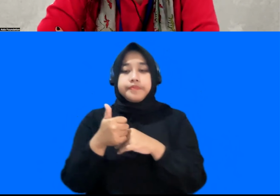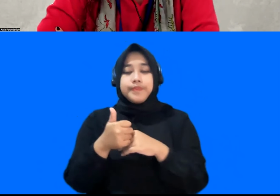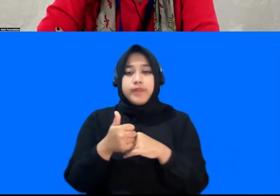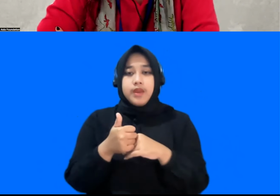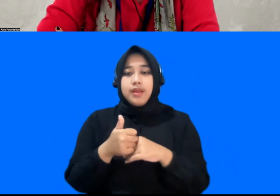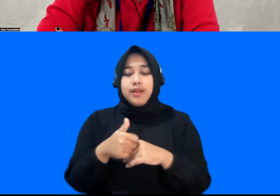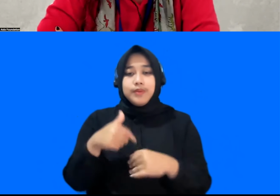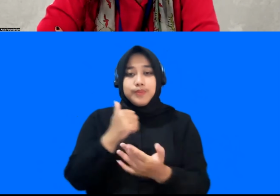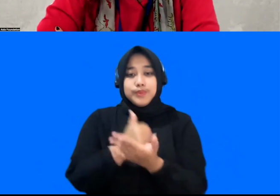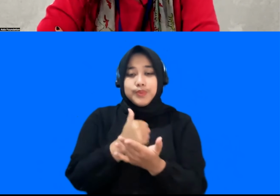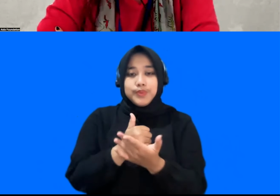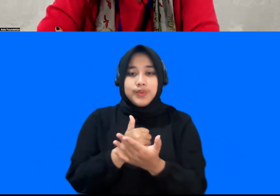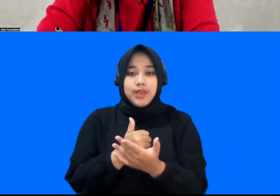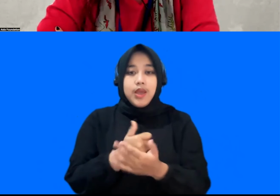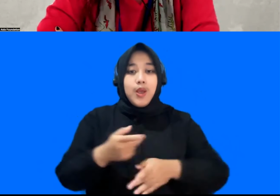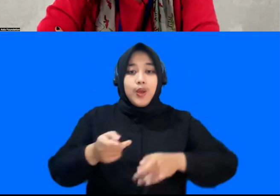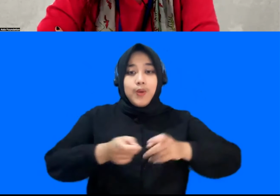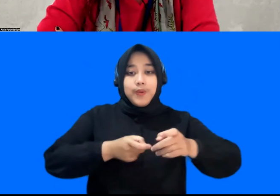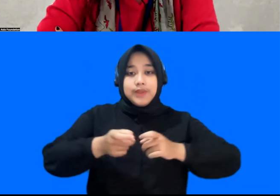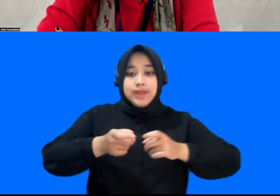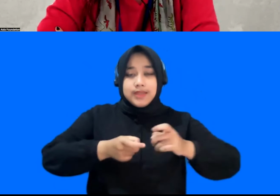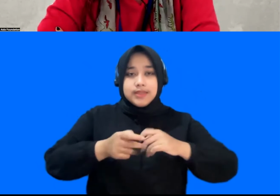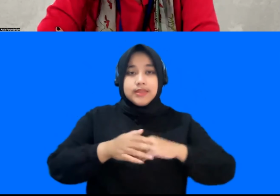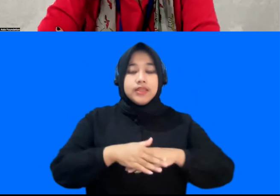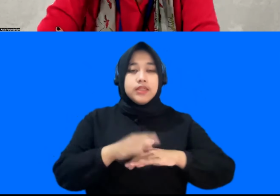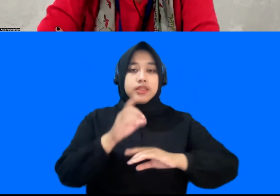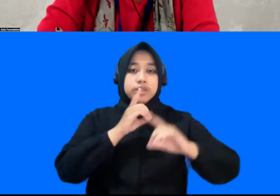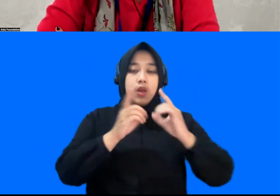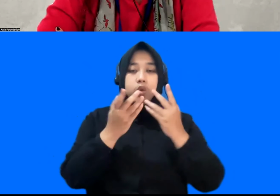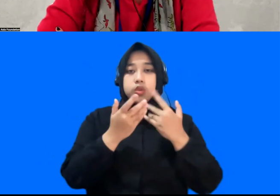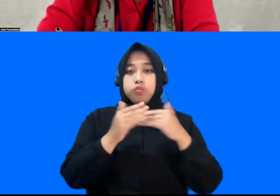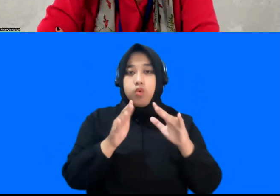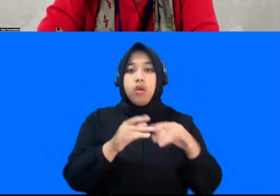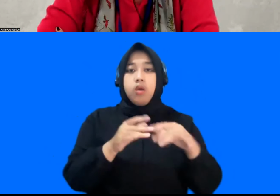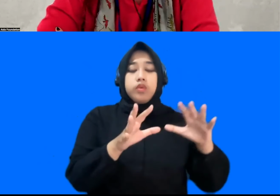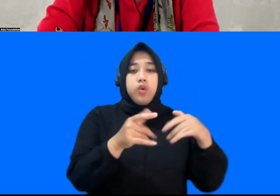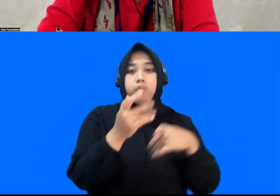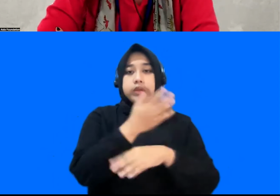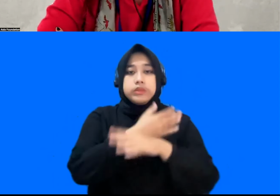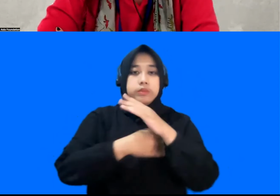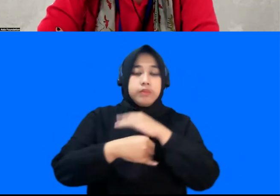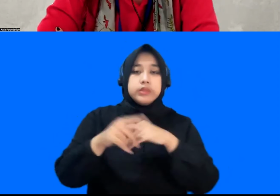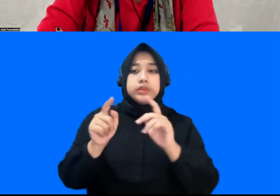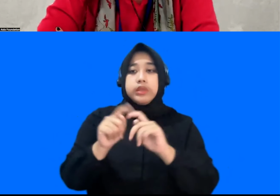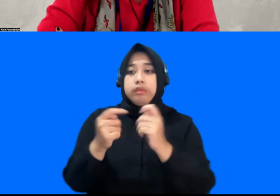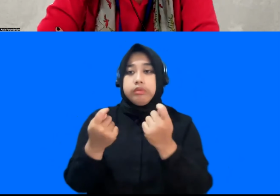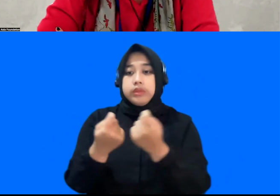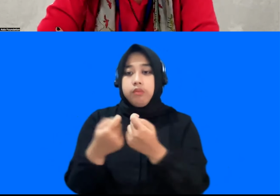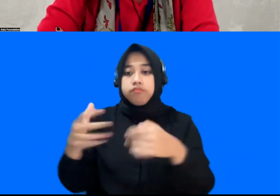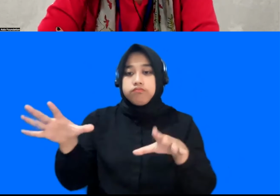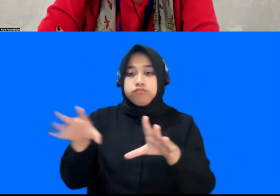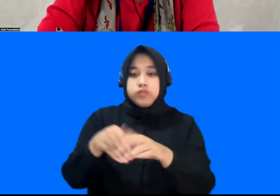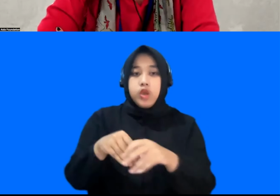and open dialogue between the person's disability and the teams involved in developing the solution.